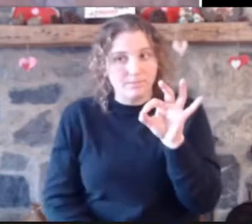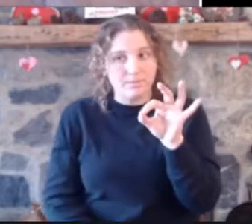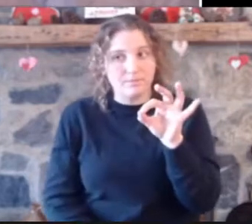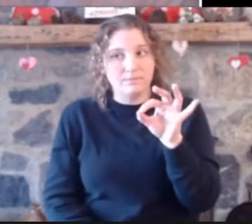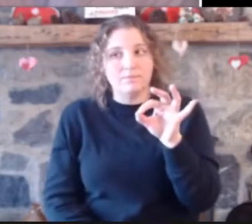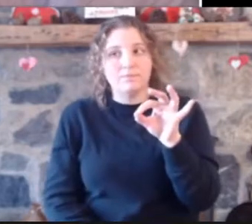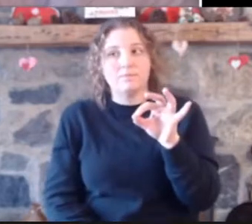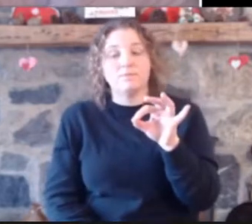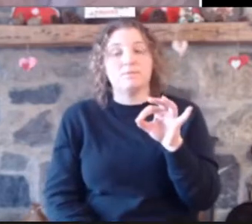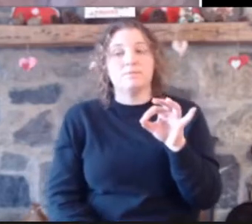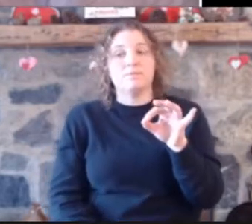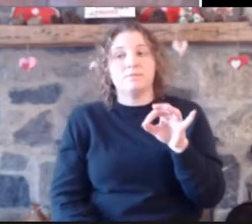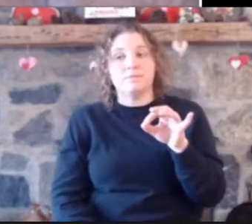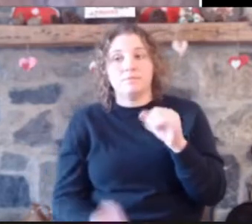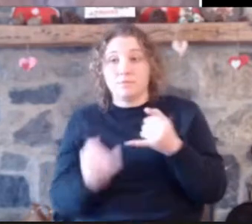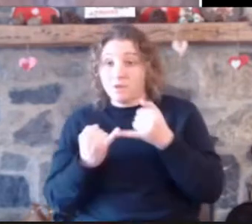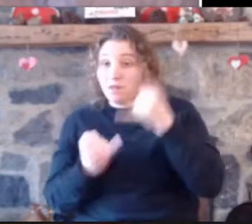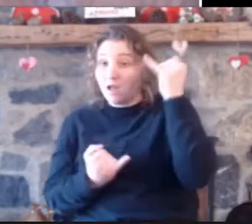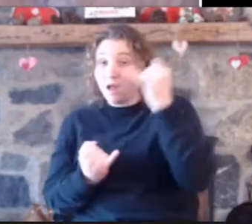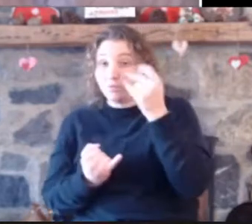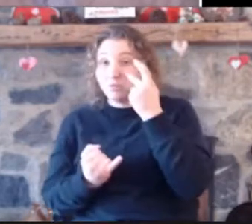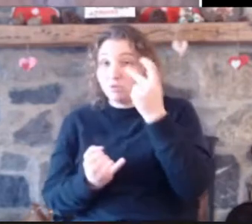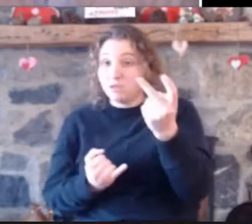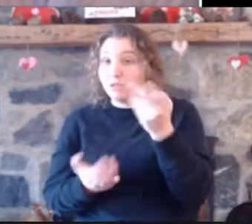lines are what's actually in the dirt.